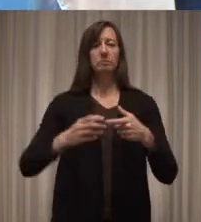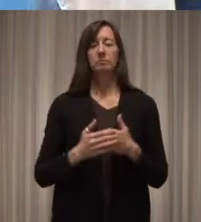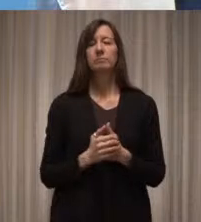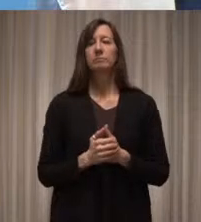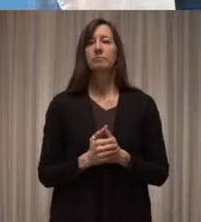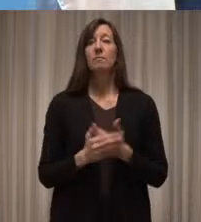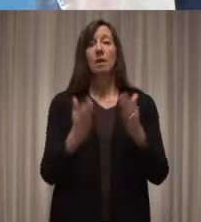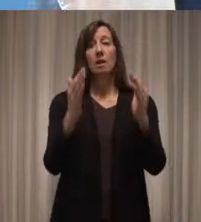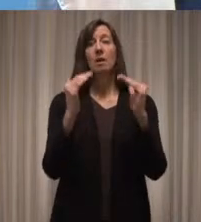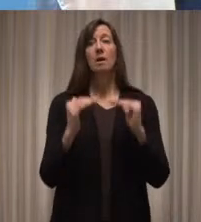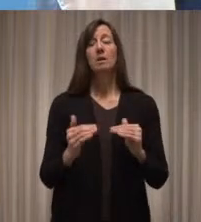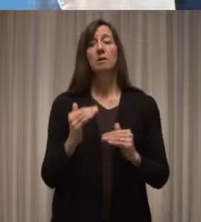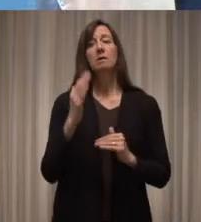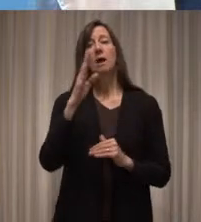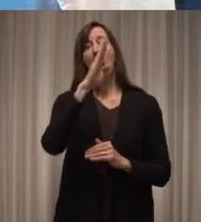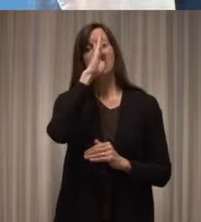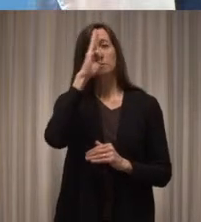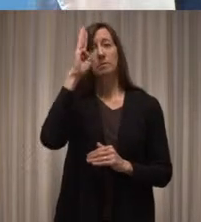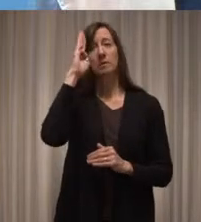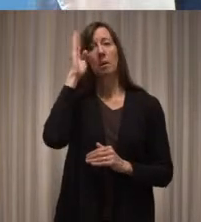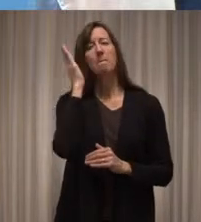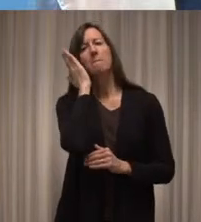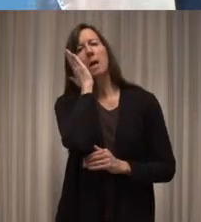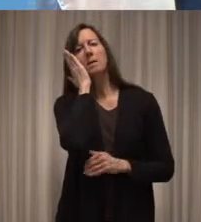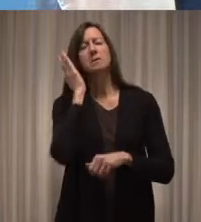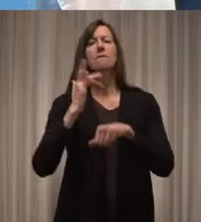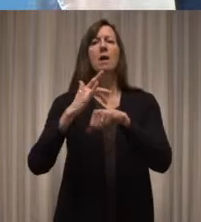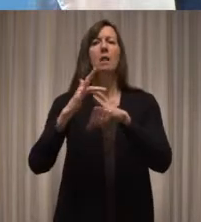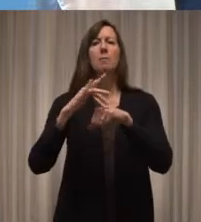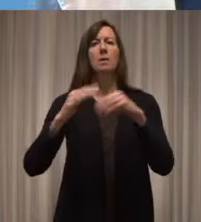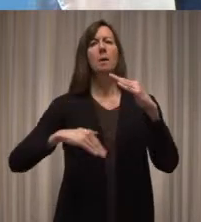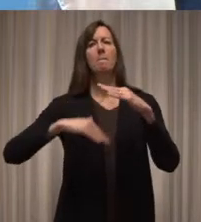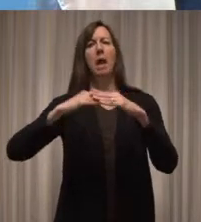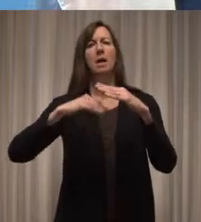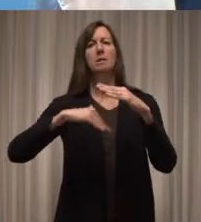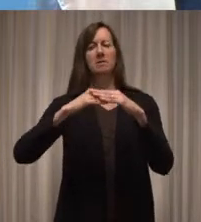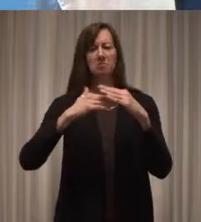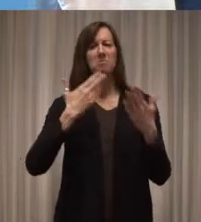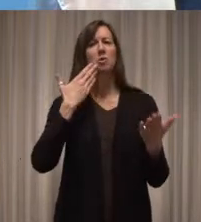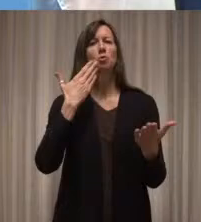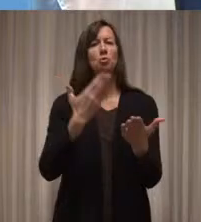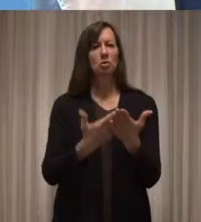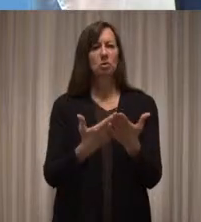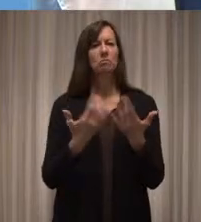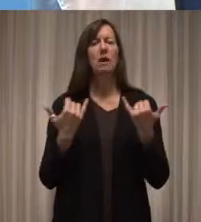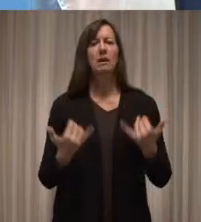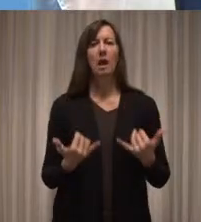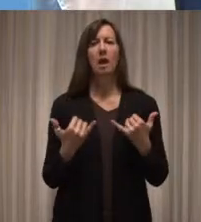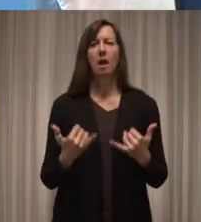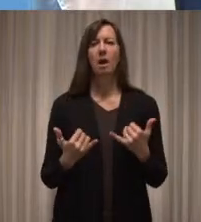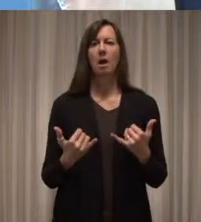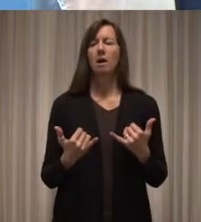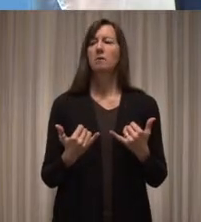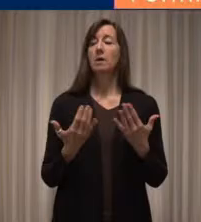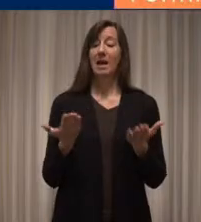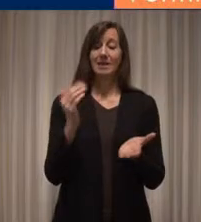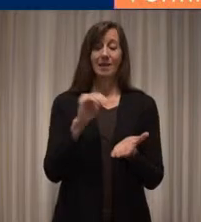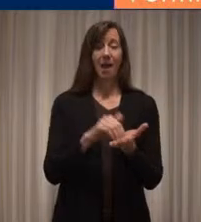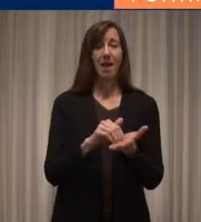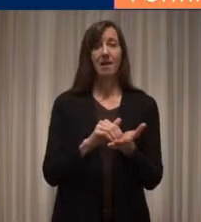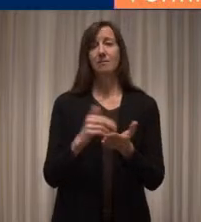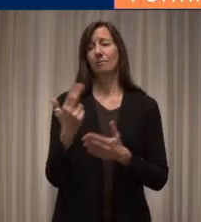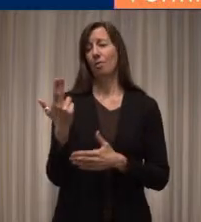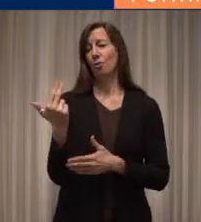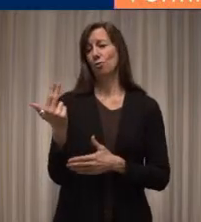good shape here. These are some of the lowest hospitalization numbers we've had in many months. Once again, we're at 13